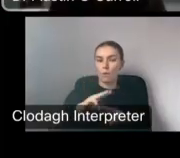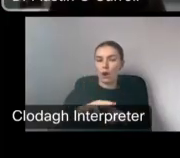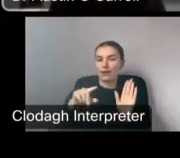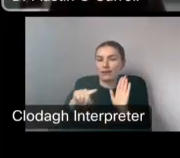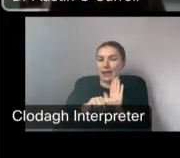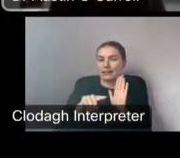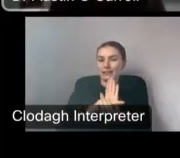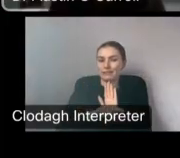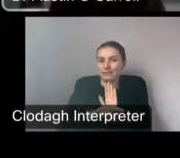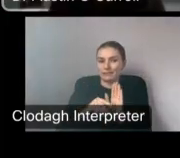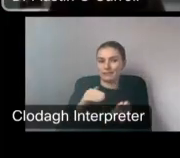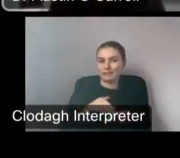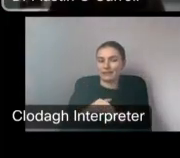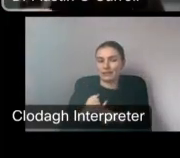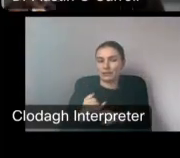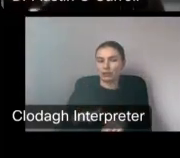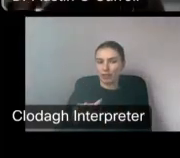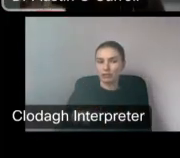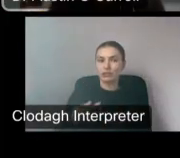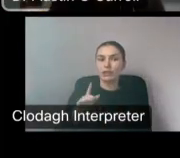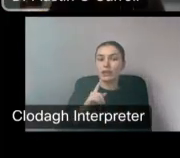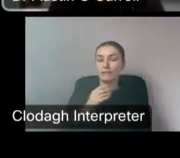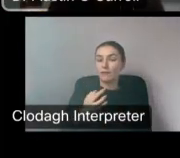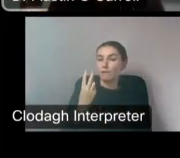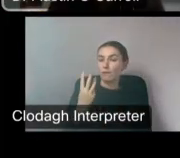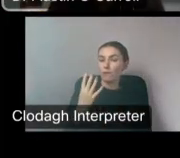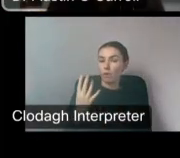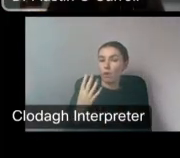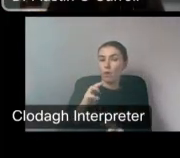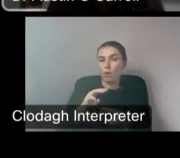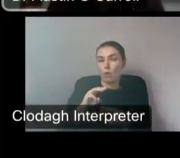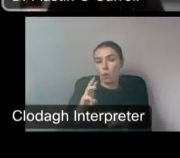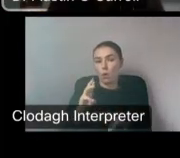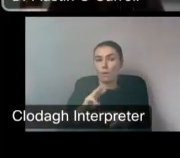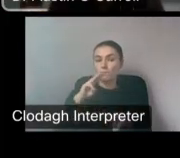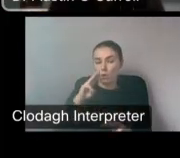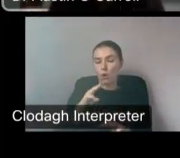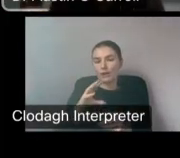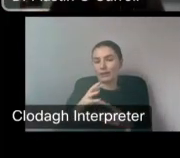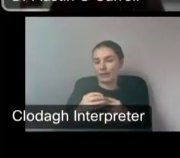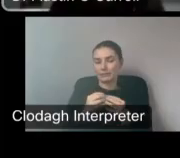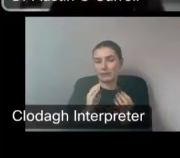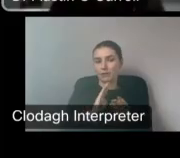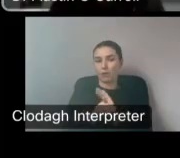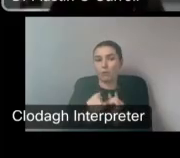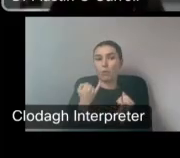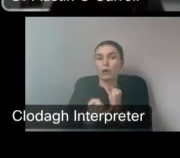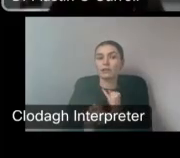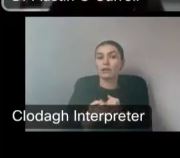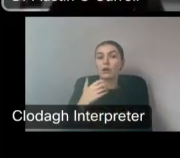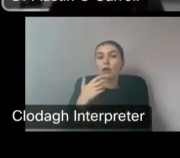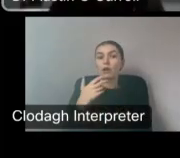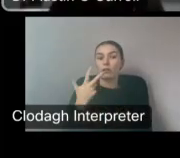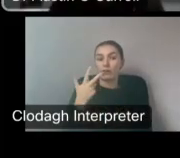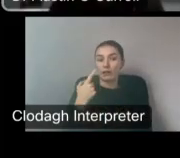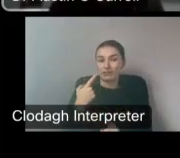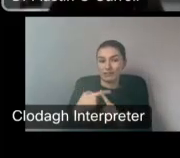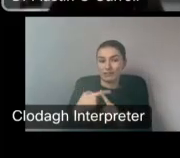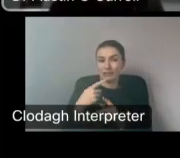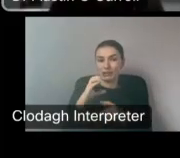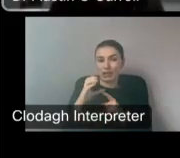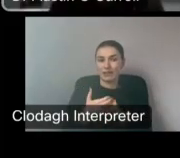events. So beyond when you've had 4 or more, things get much worse. You have 3 times the chance of COPD, 2.5 times the